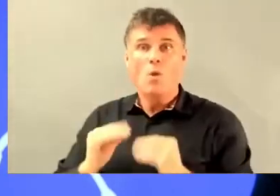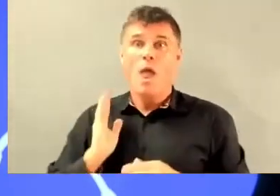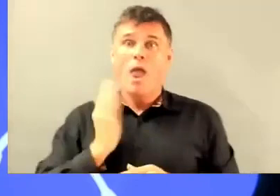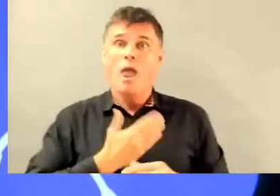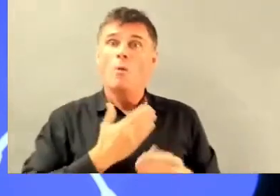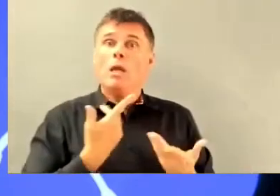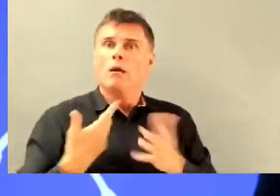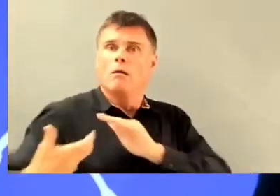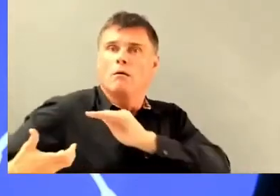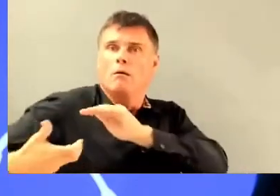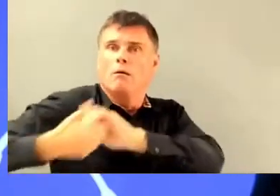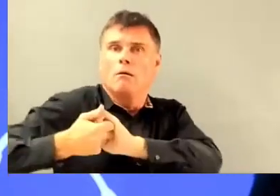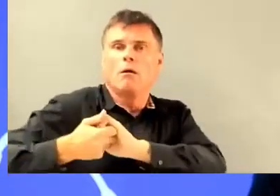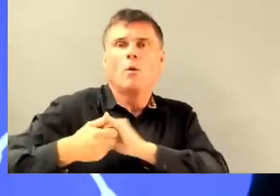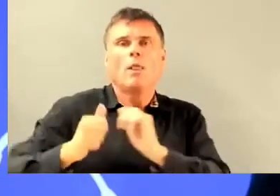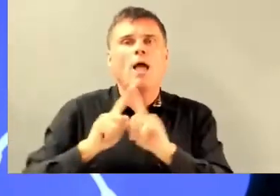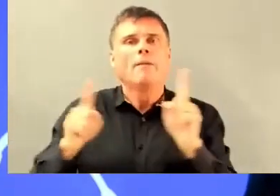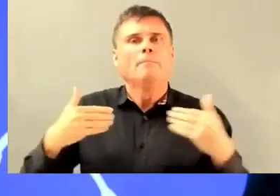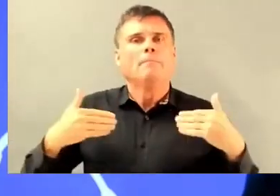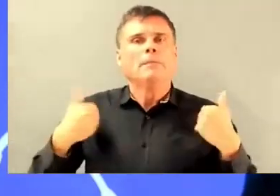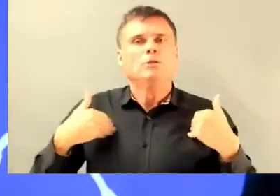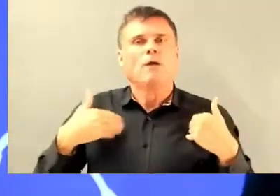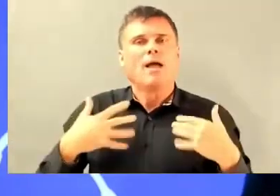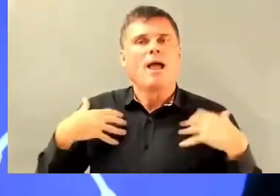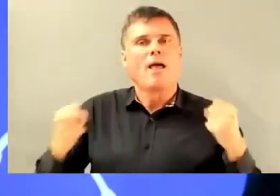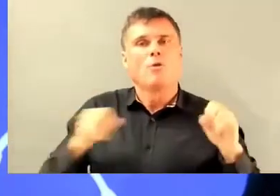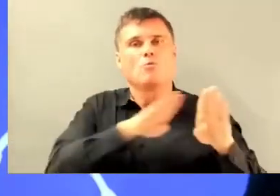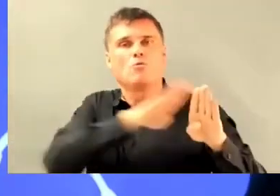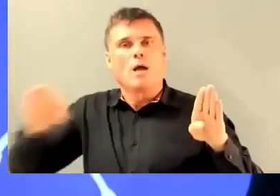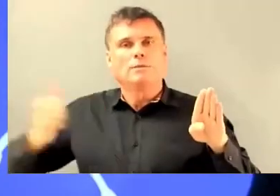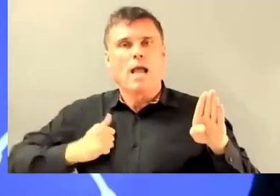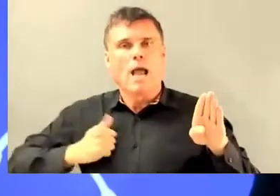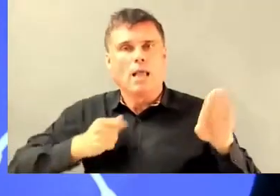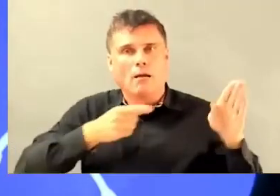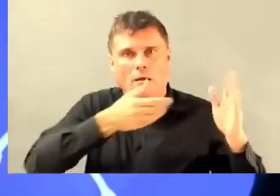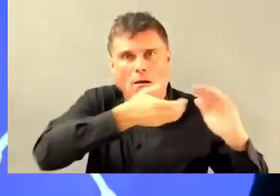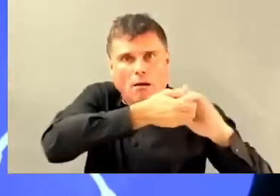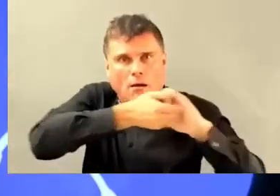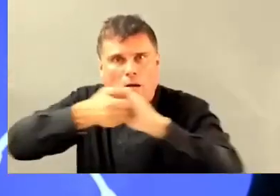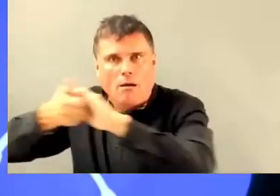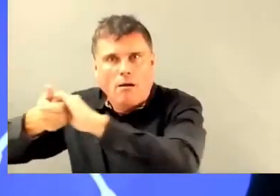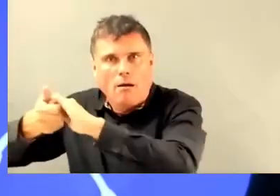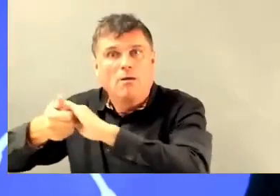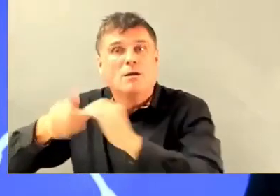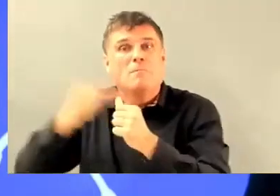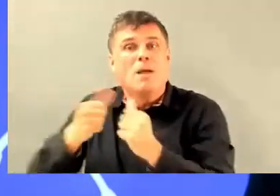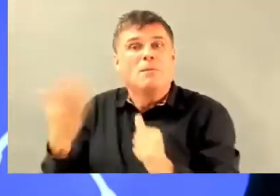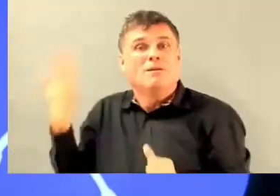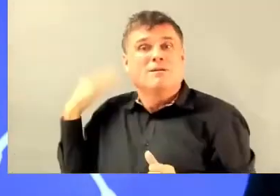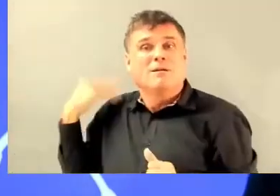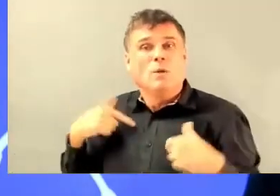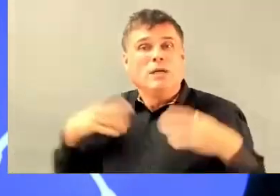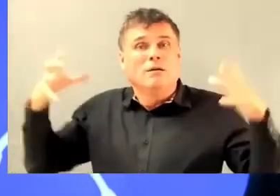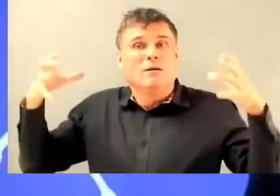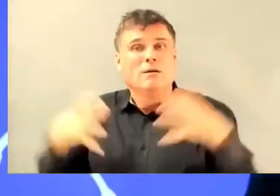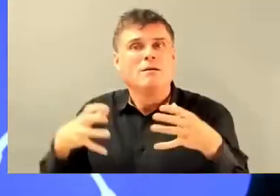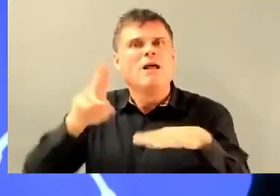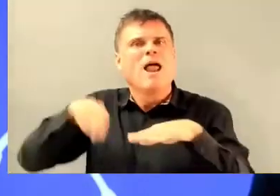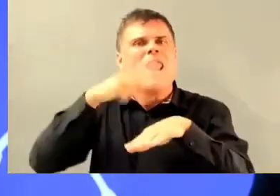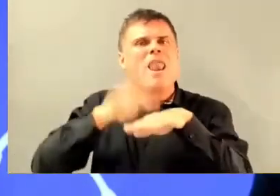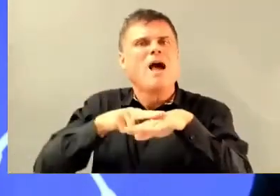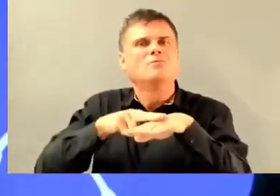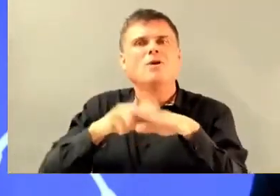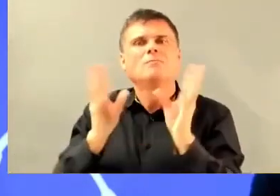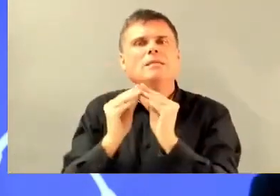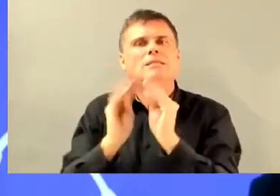we had a meeting of health ministers last month. And in that meeting, a lot of the work we did together was to break down those barriers, because